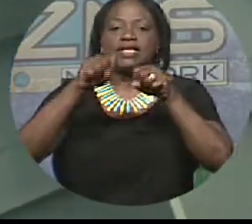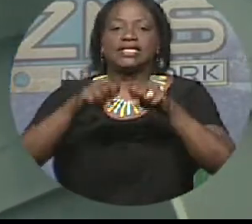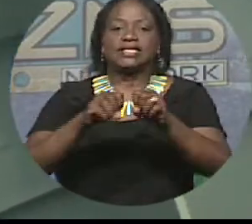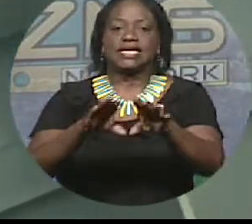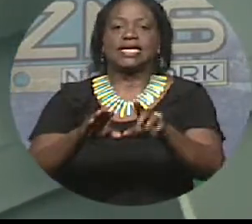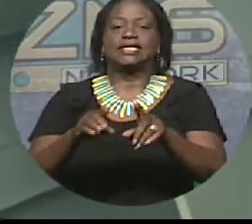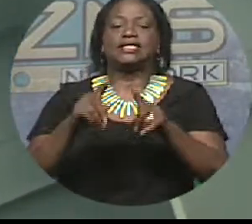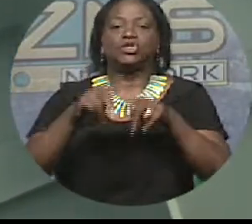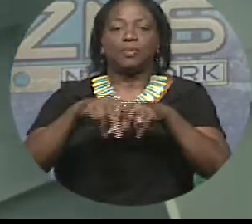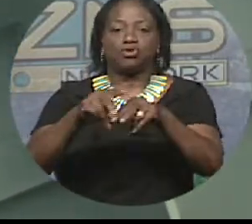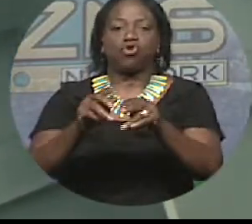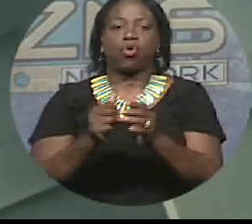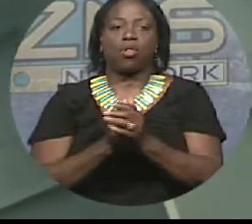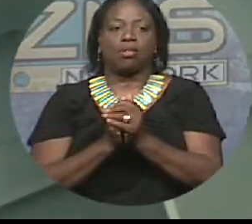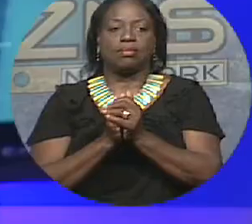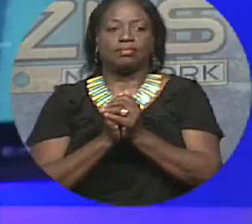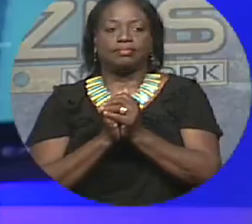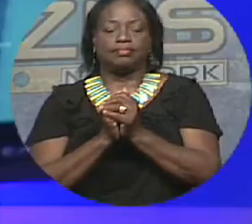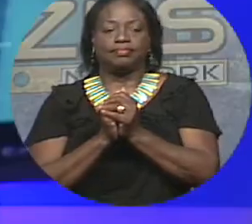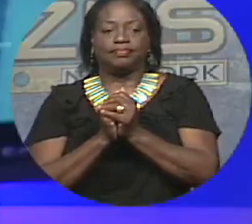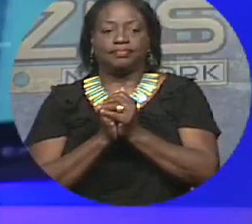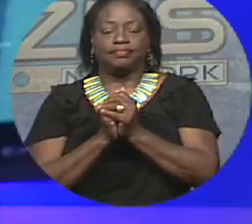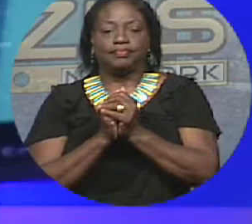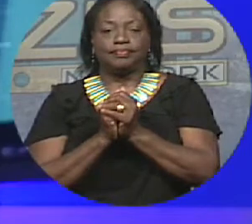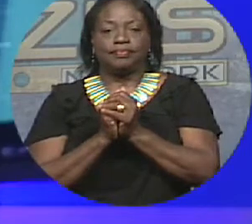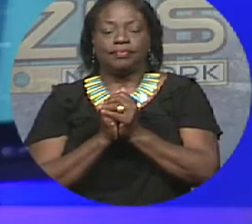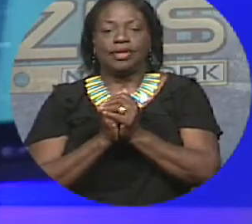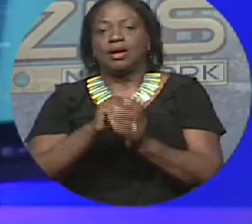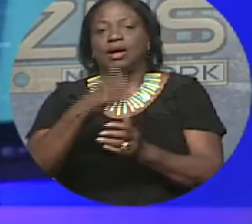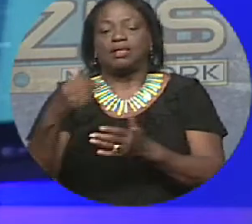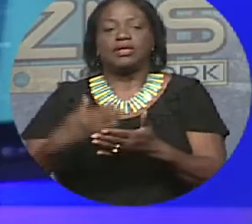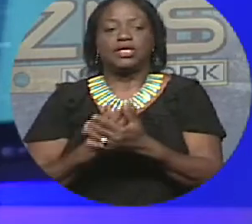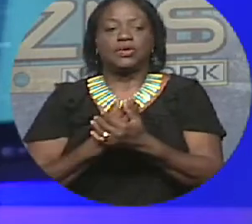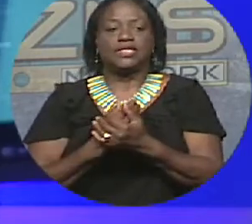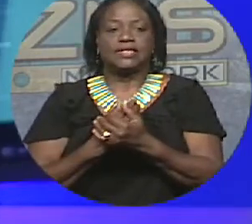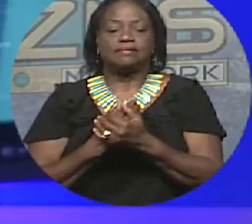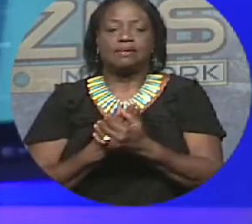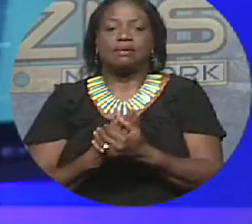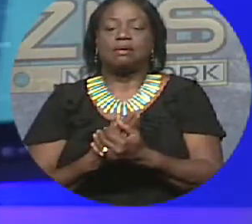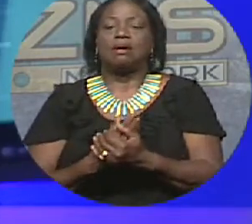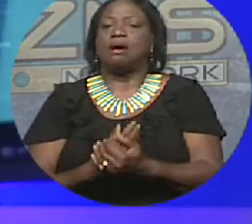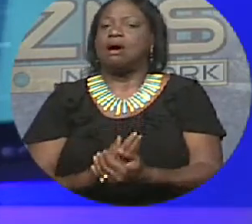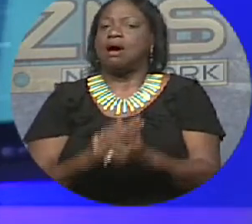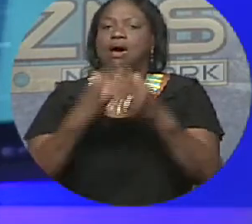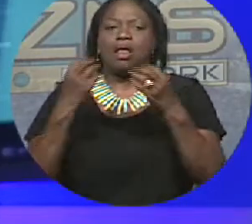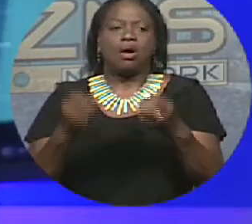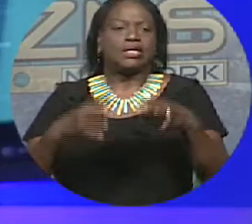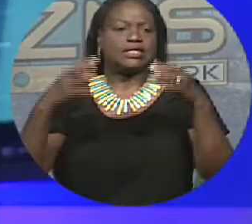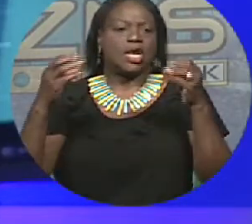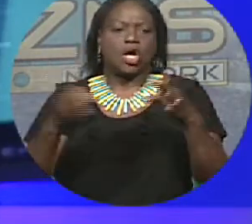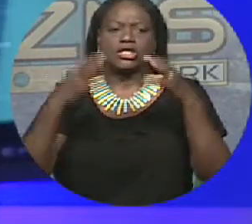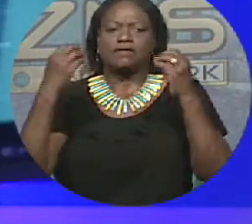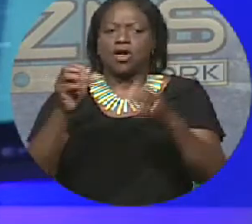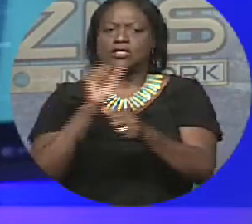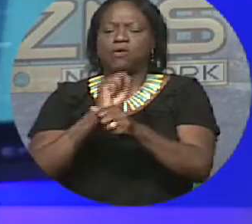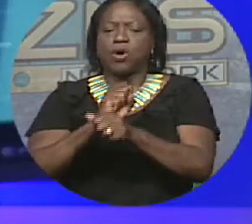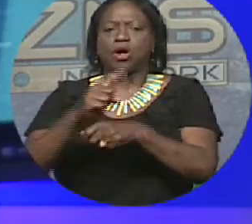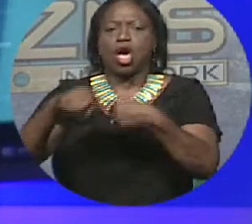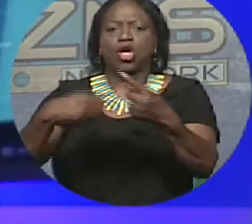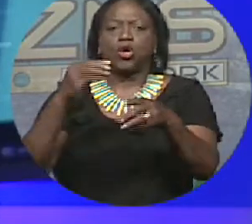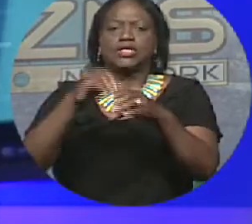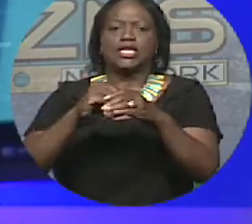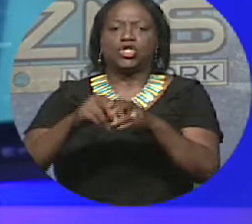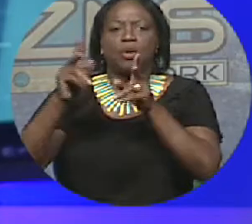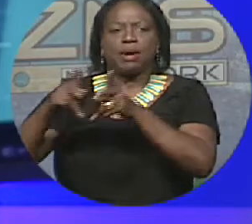Murphy, ZNS Network News. In other news tonight, a lot of work goes into preparing for Independence Morning's